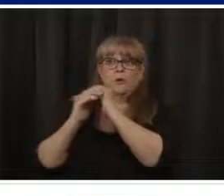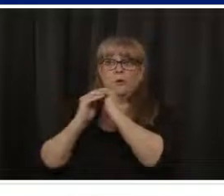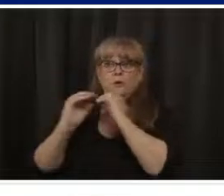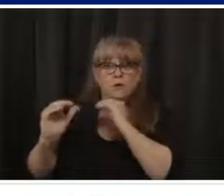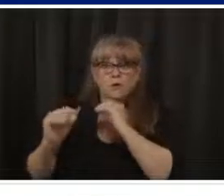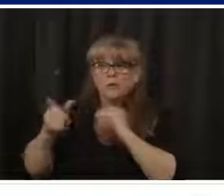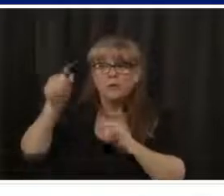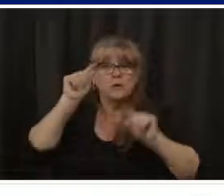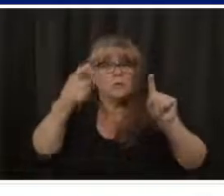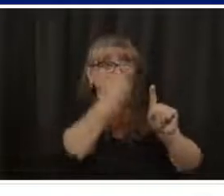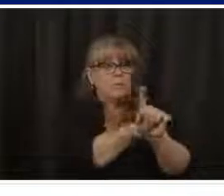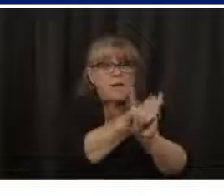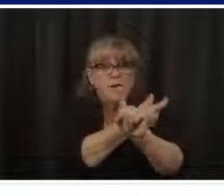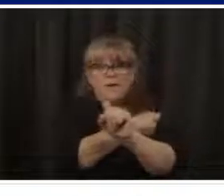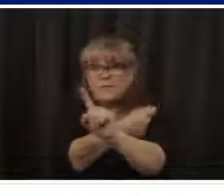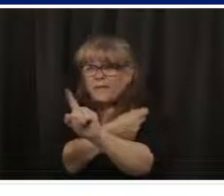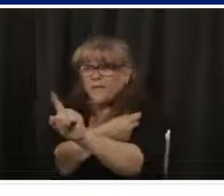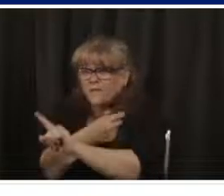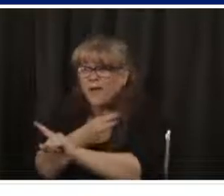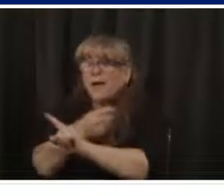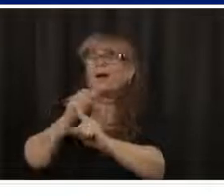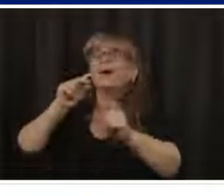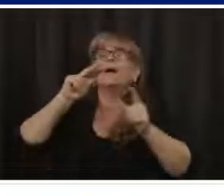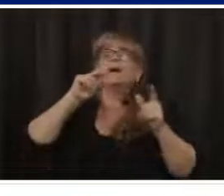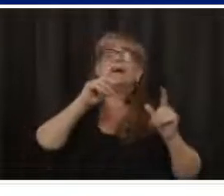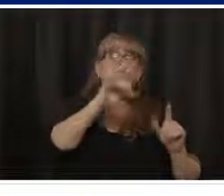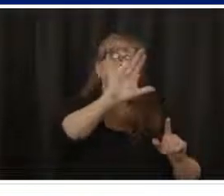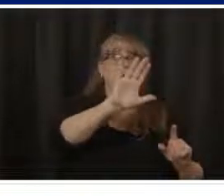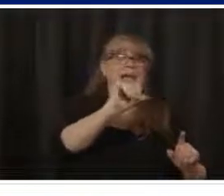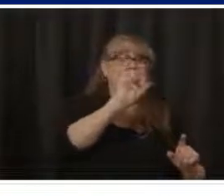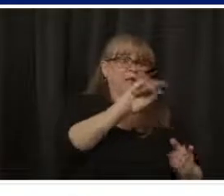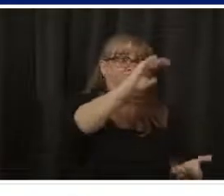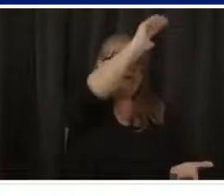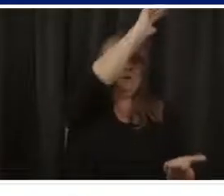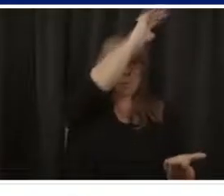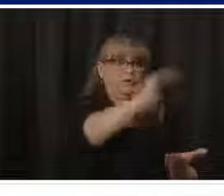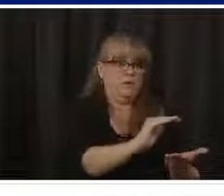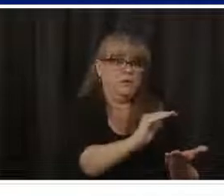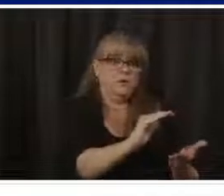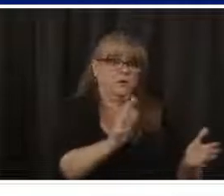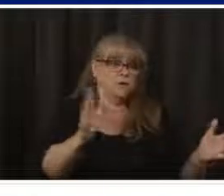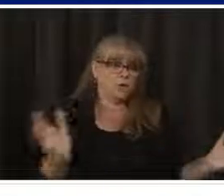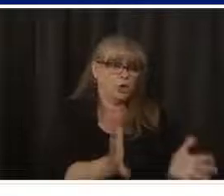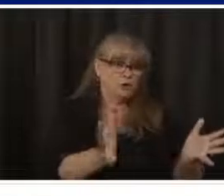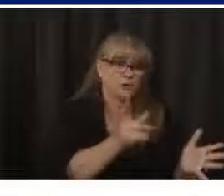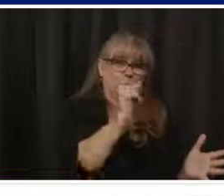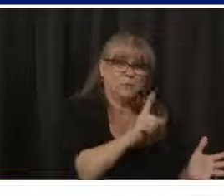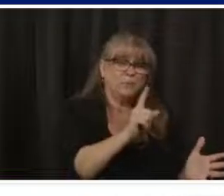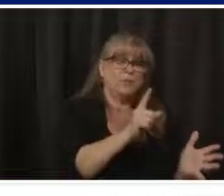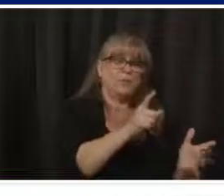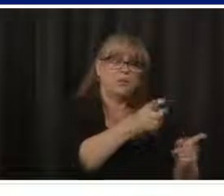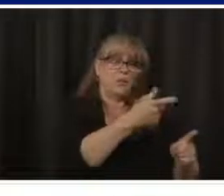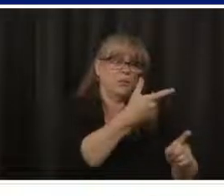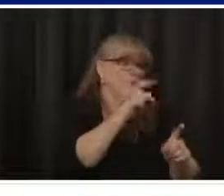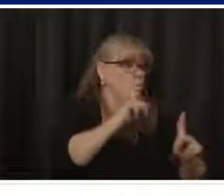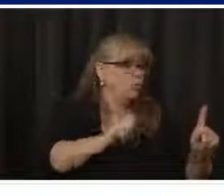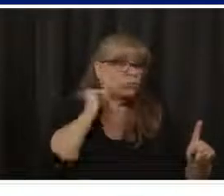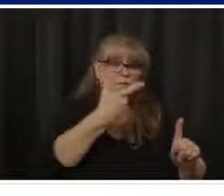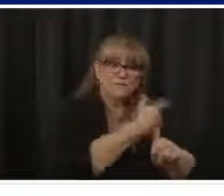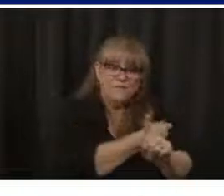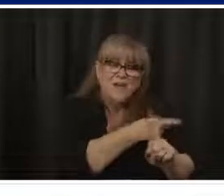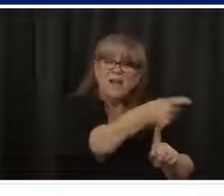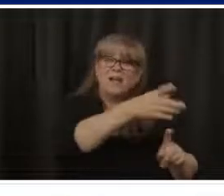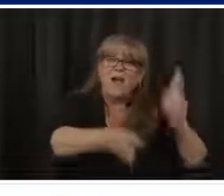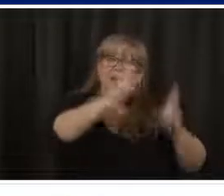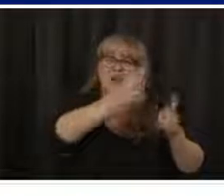low vaccinations, we need to get to that level where the virus simply no longer has enough hosts